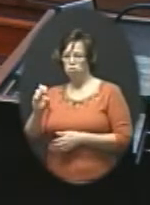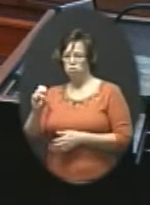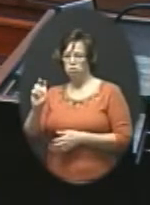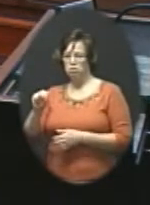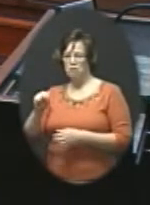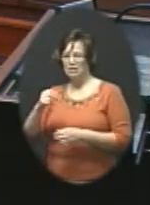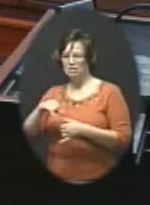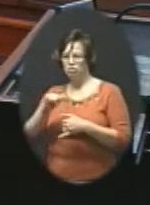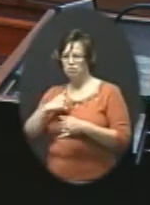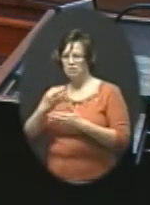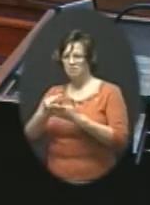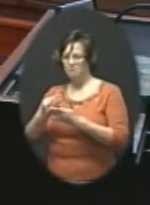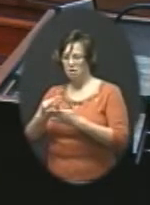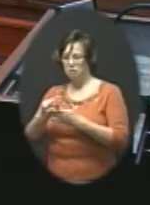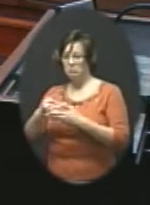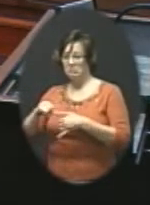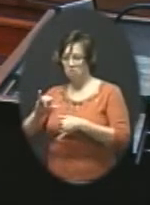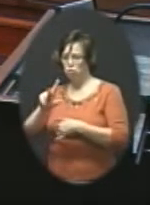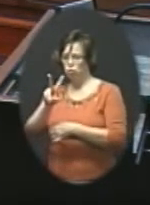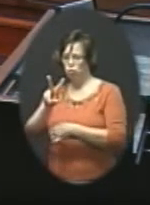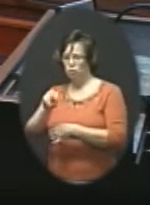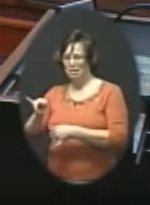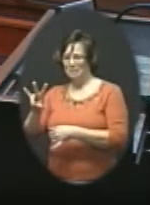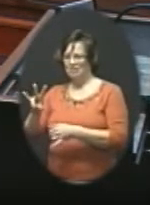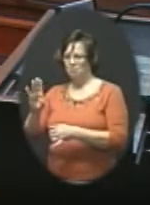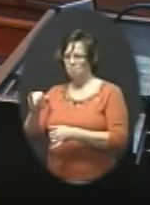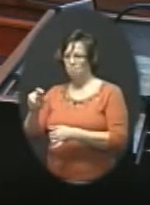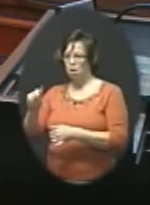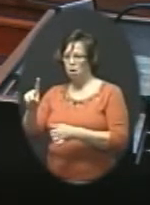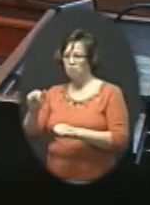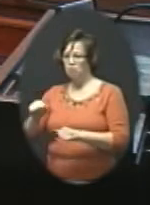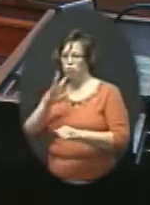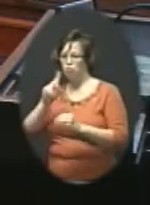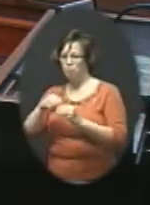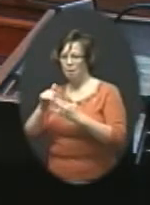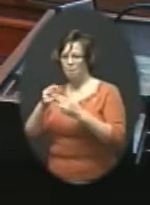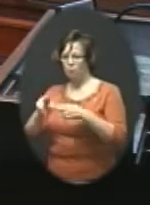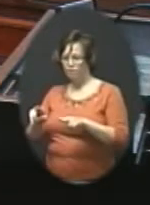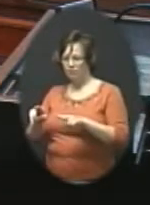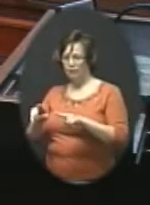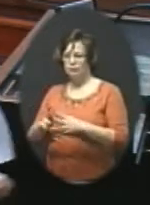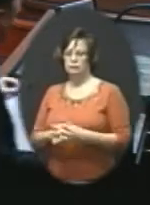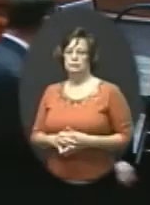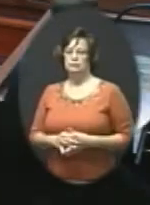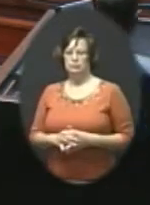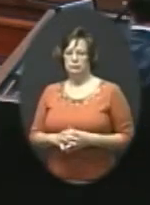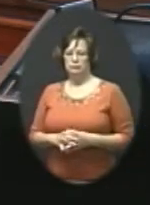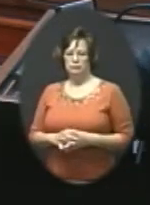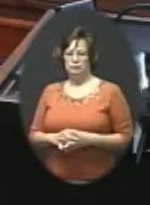the 2007 bond. Can you speak to that briefly?